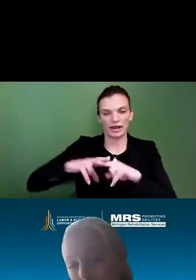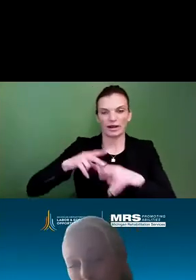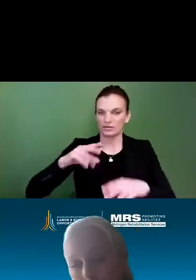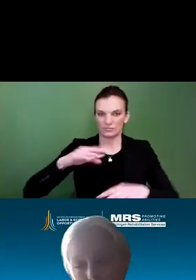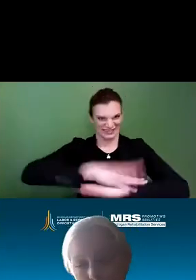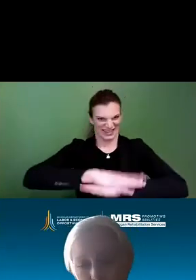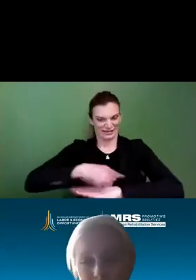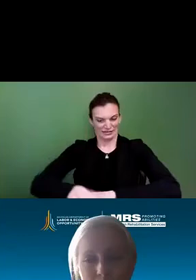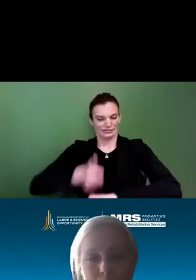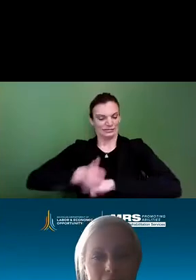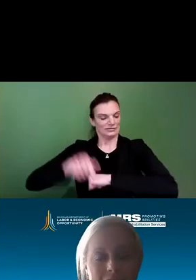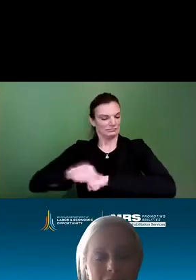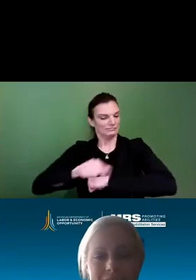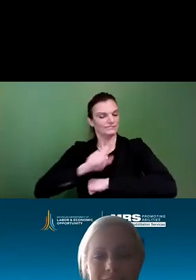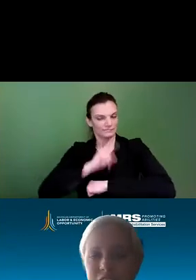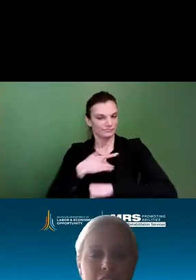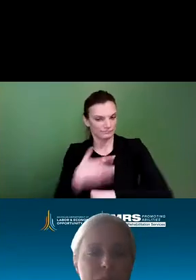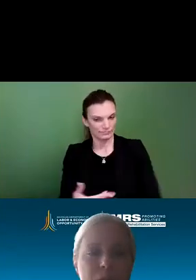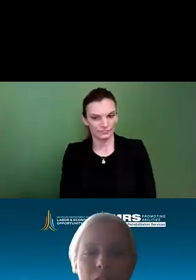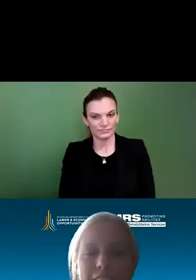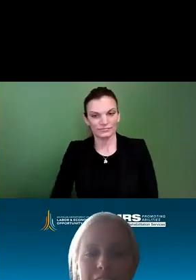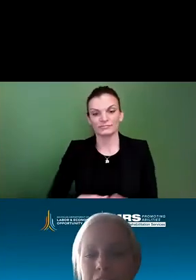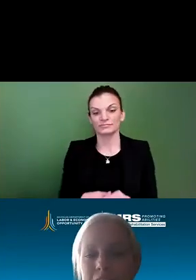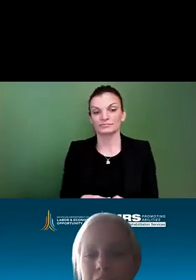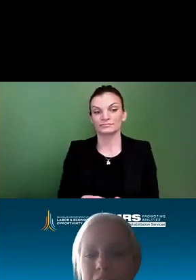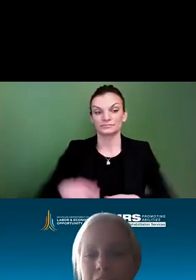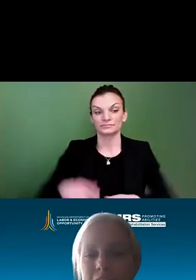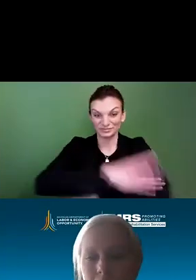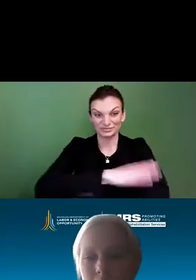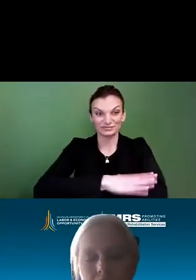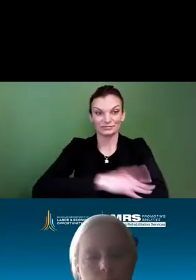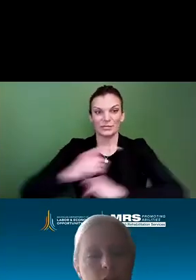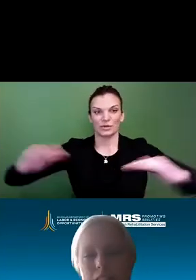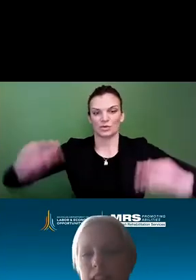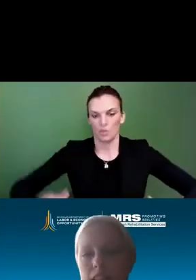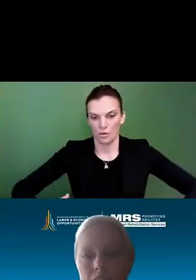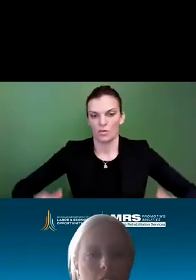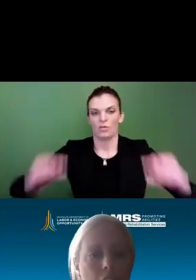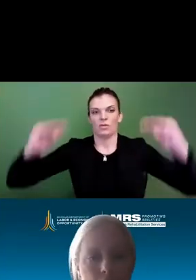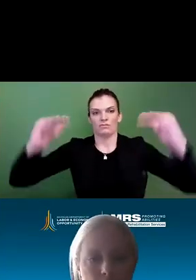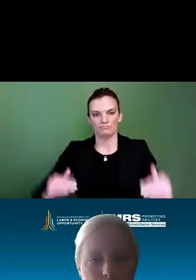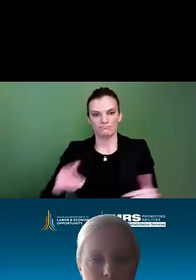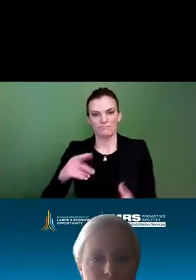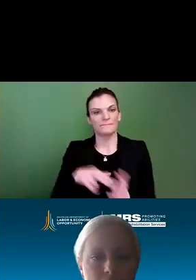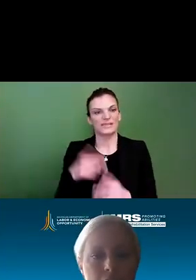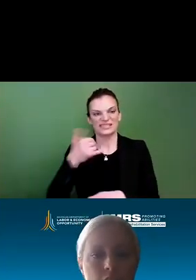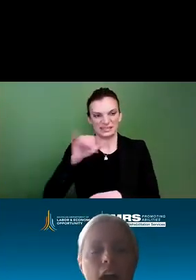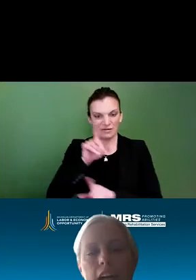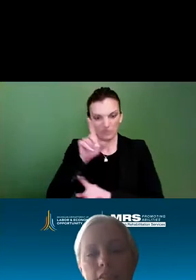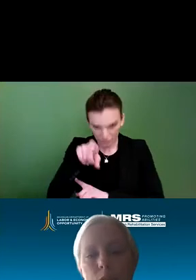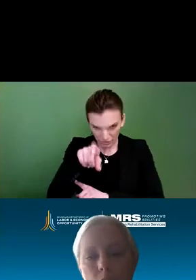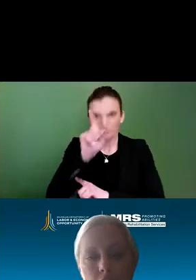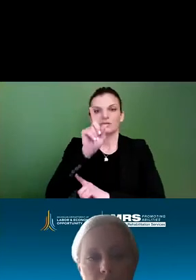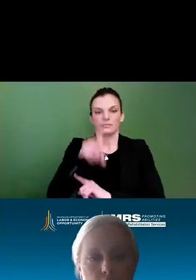is a barrier too, but the chair can be right. And if the height of the desk is off, the person is still out of alignment. So the height